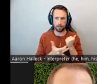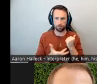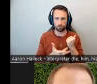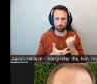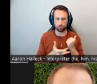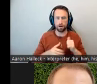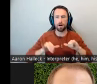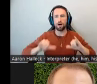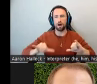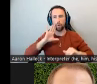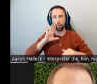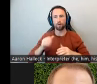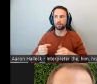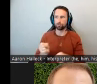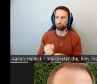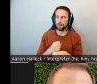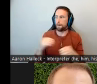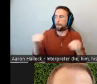of a partnership